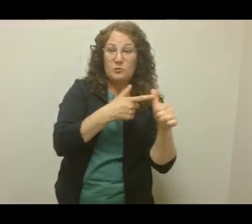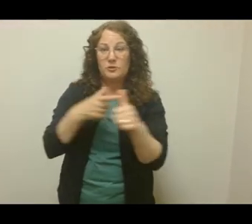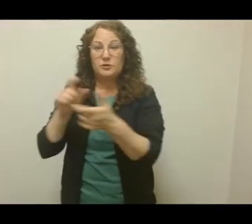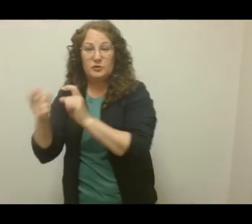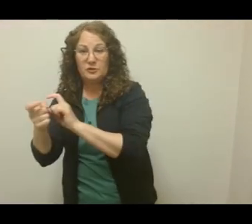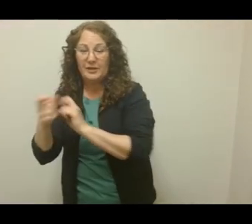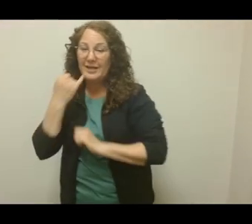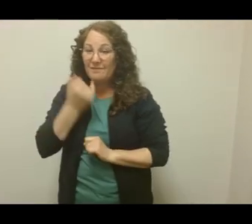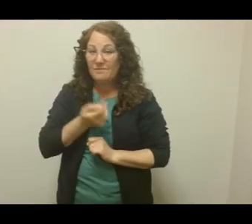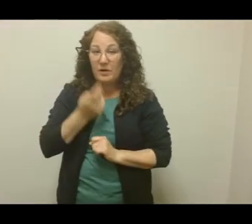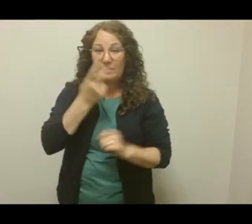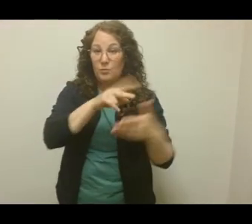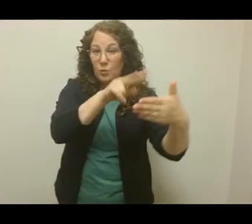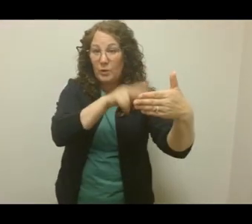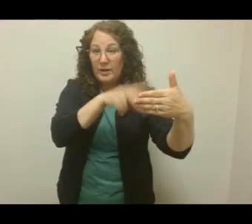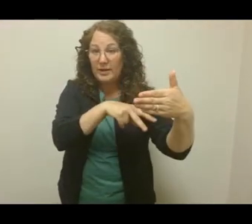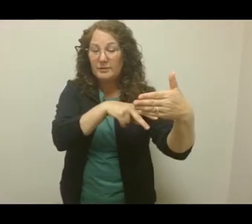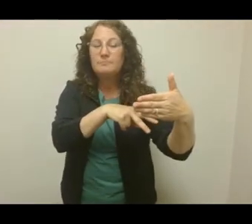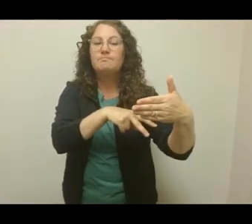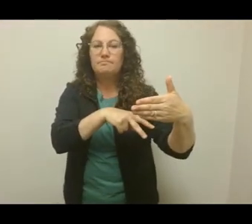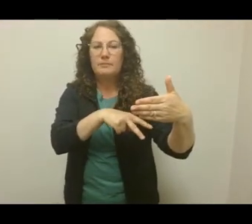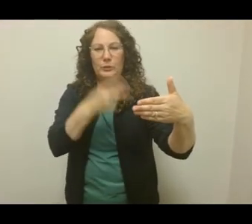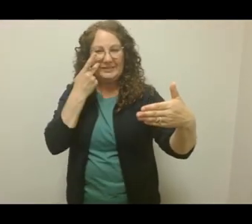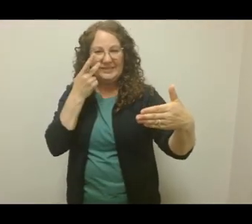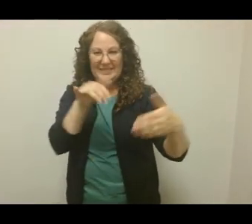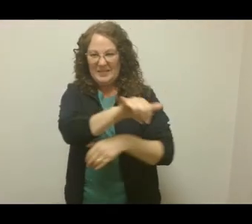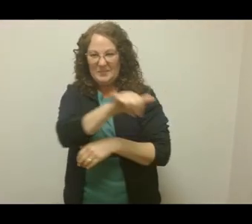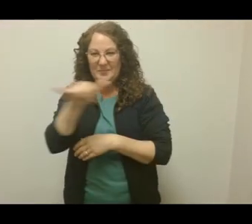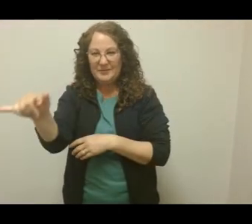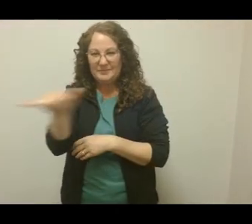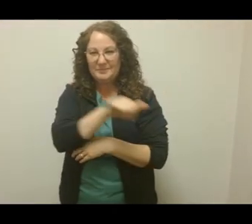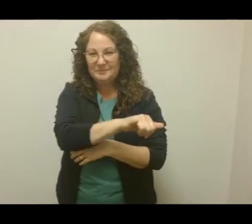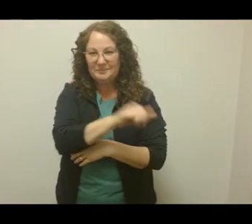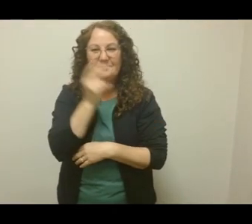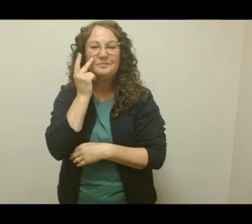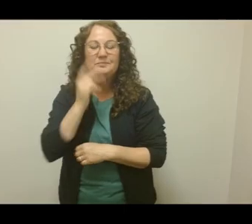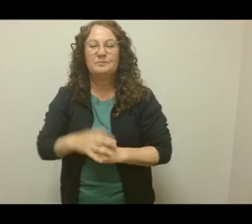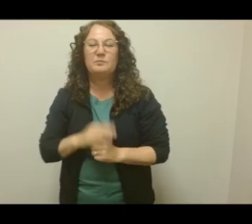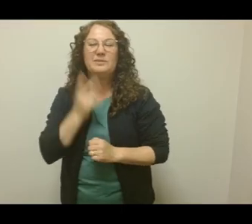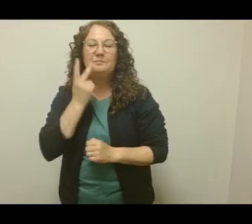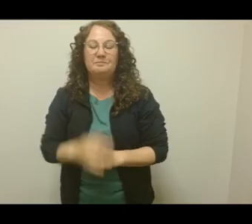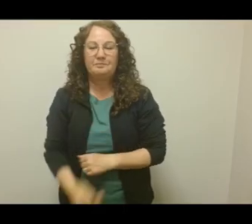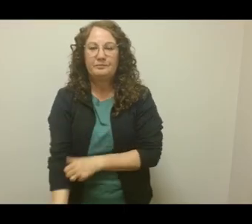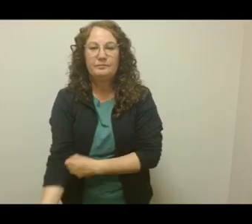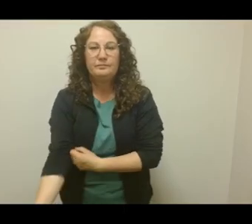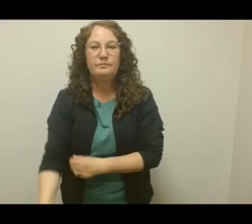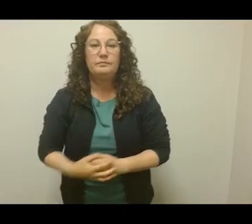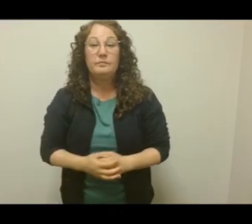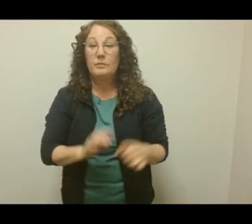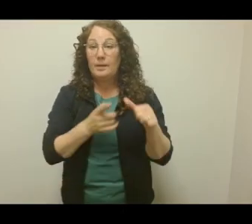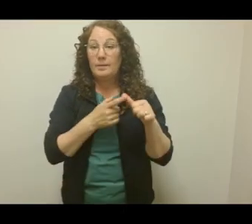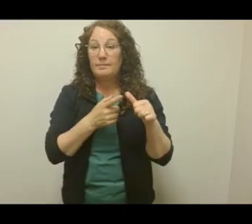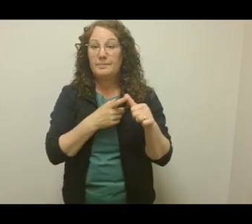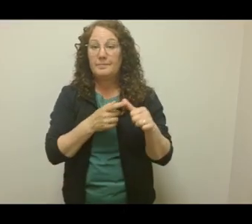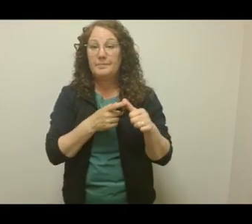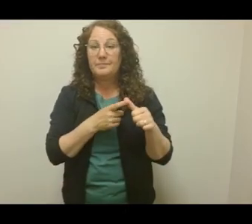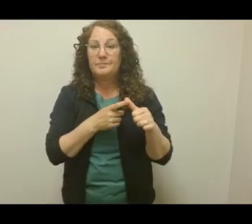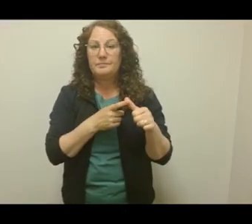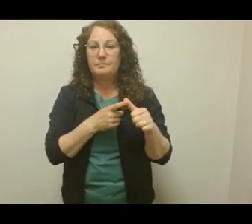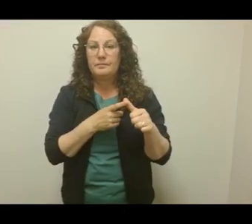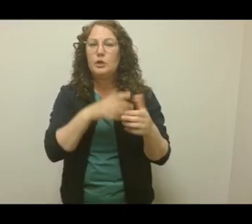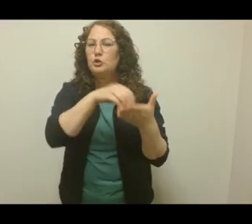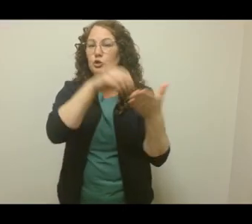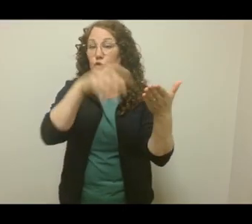the paraphrase text how similar it is to the original. So let's take a look. So the original text says, students